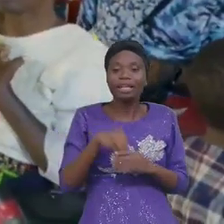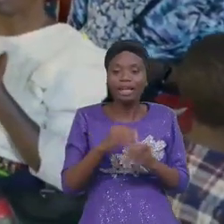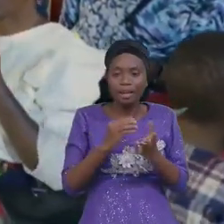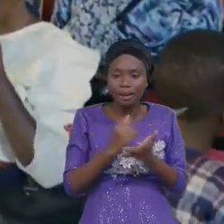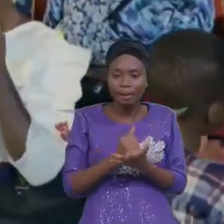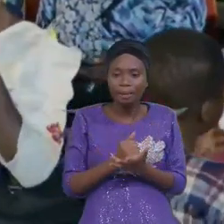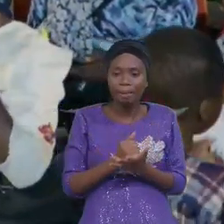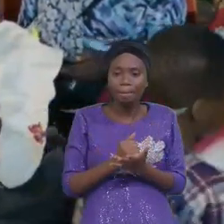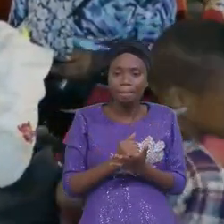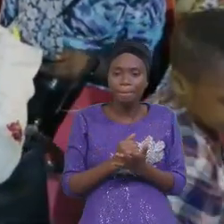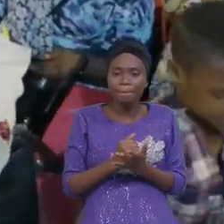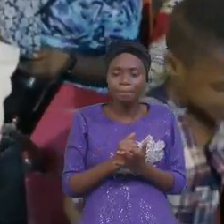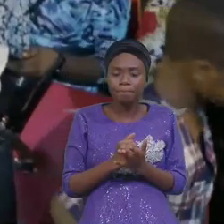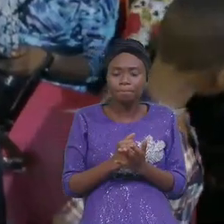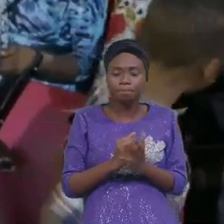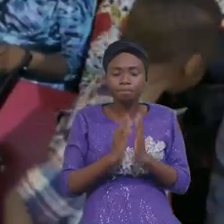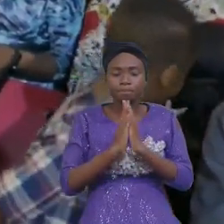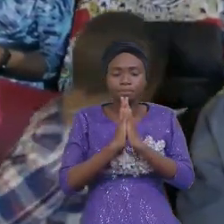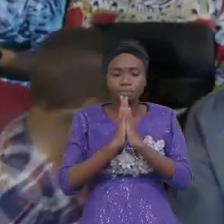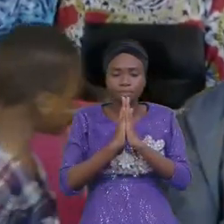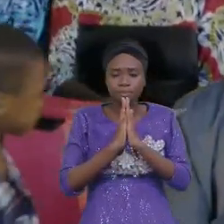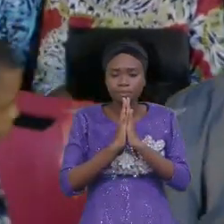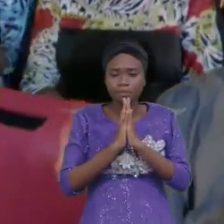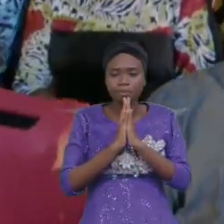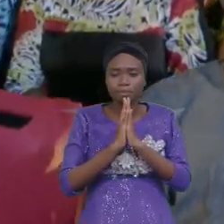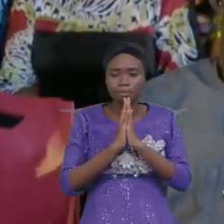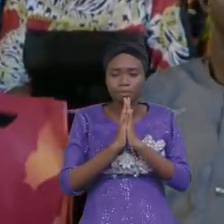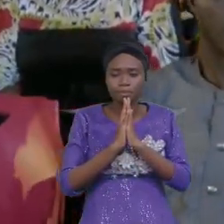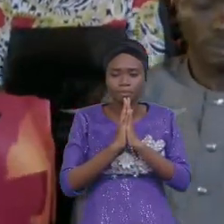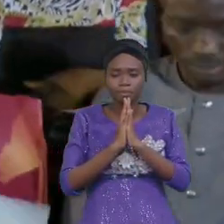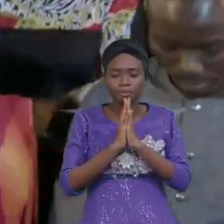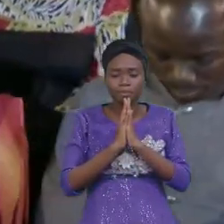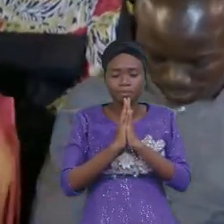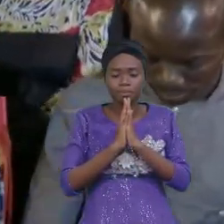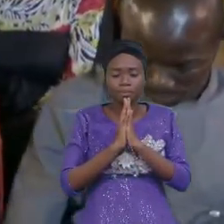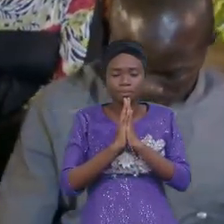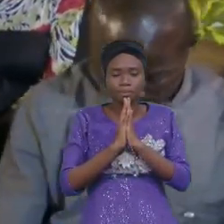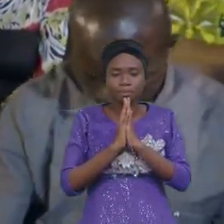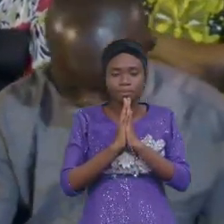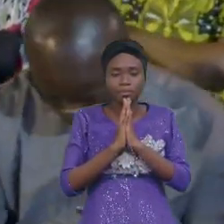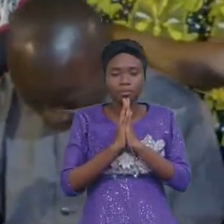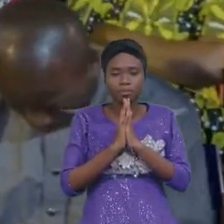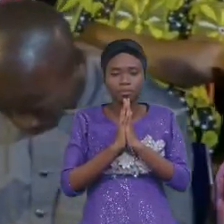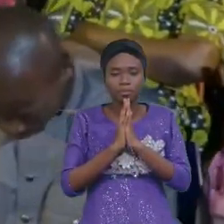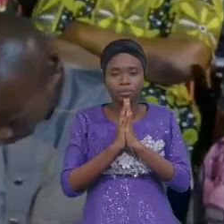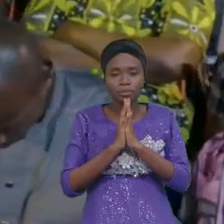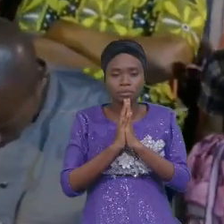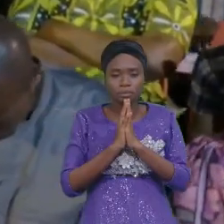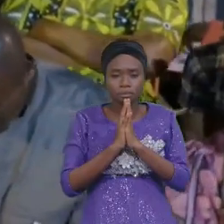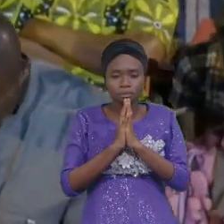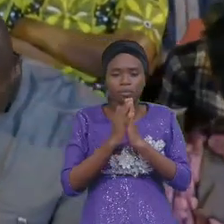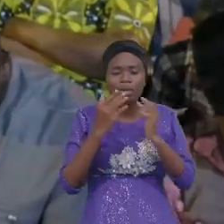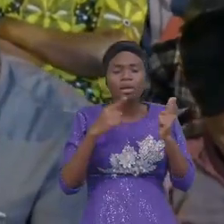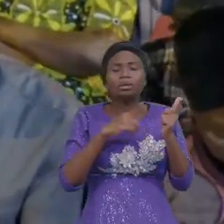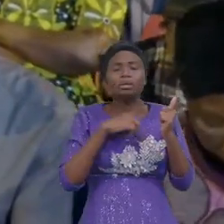bowed and eyes closed. Heads bowed and eyes closed. The